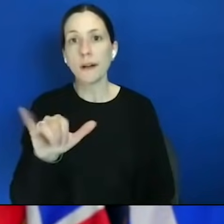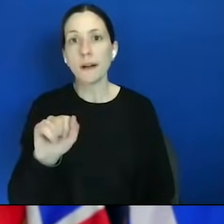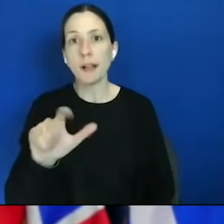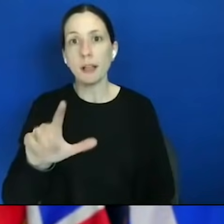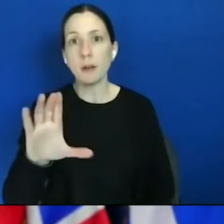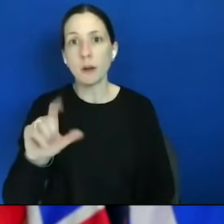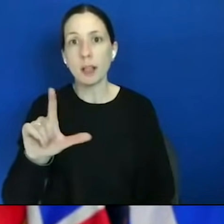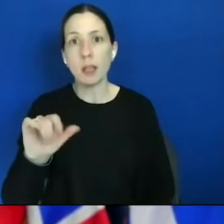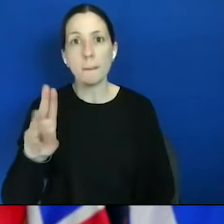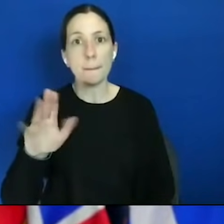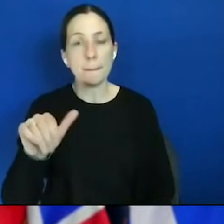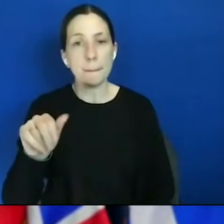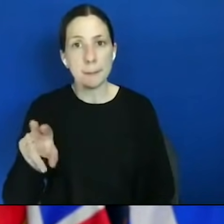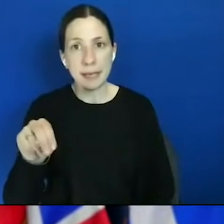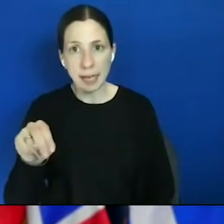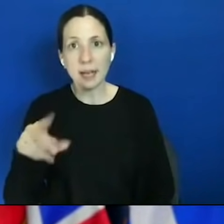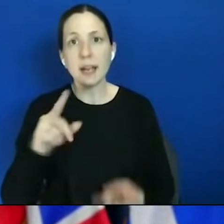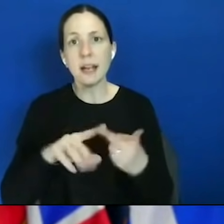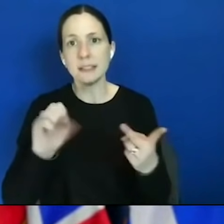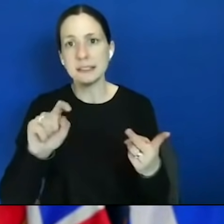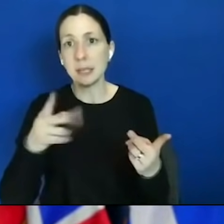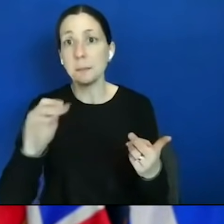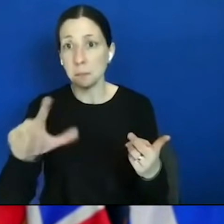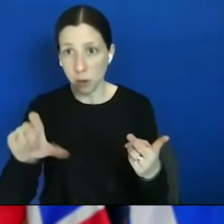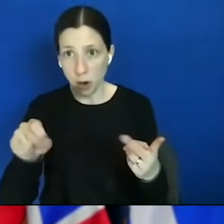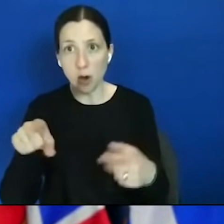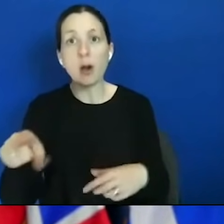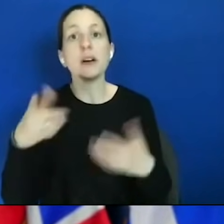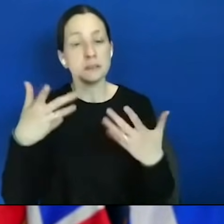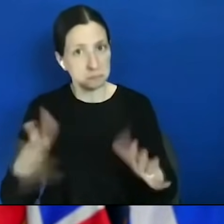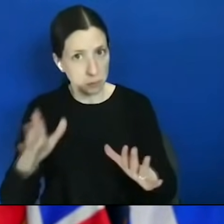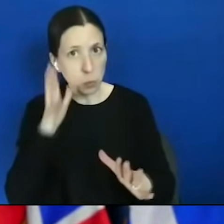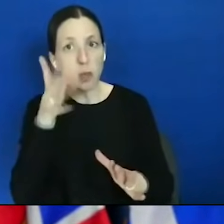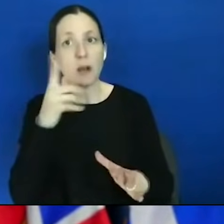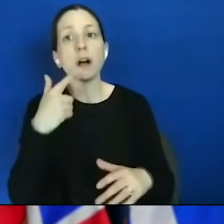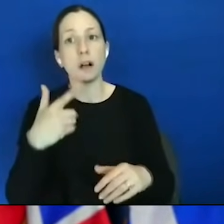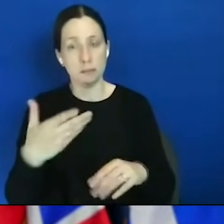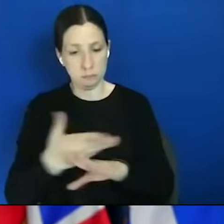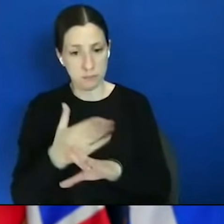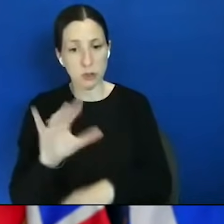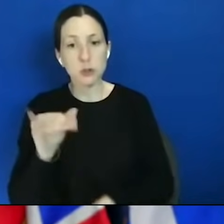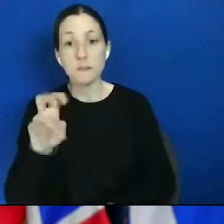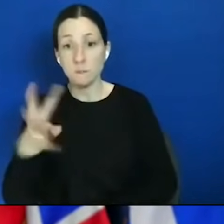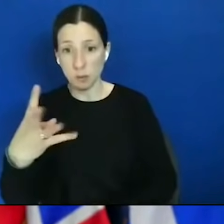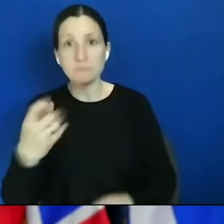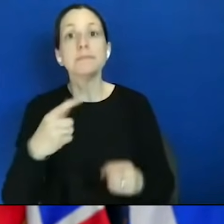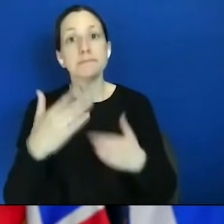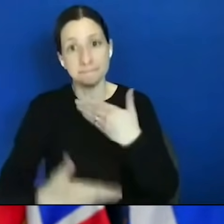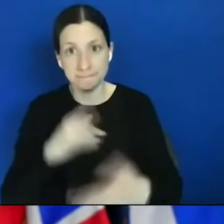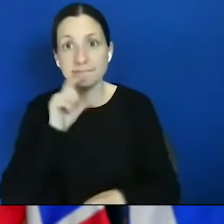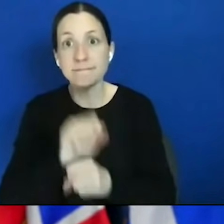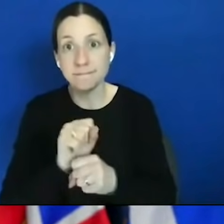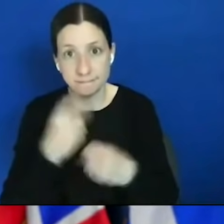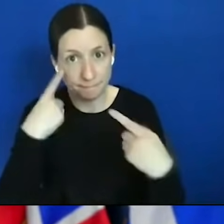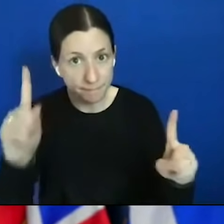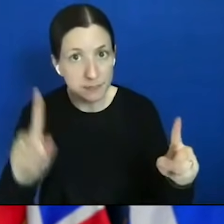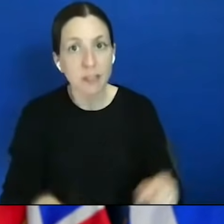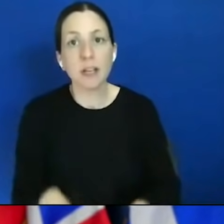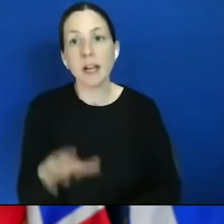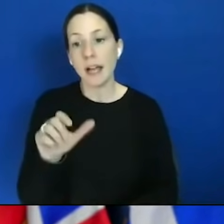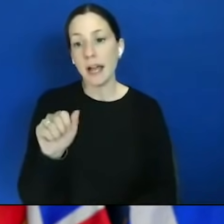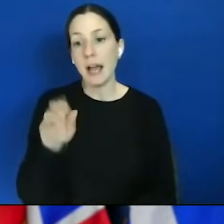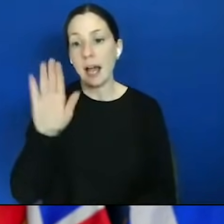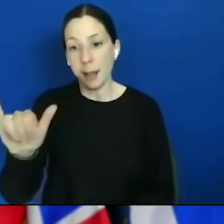full operations between May 31st and June 4th, and we did. They're now at full operations. And we remain on track to have Abbotsford,